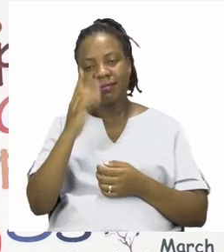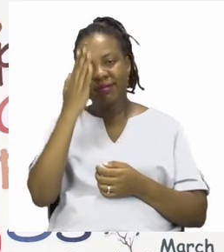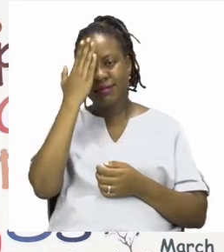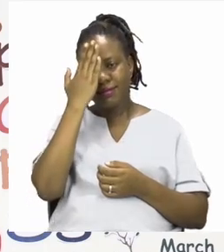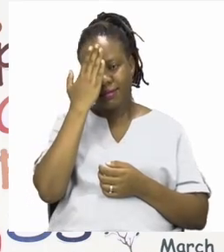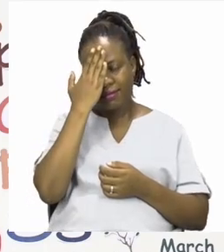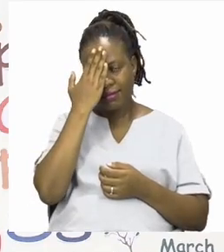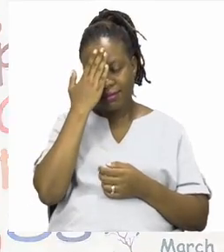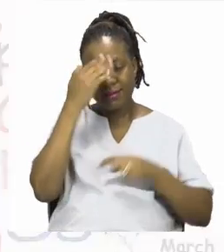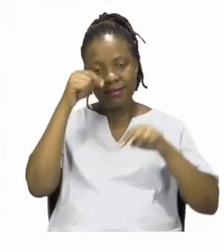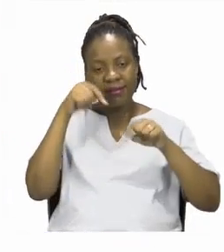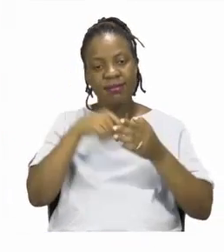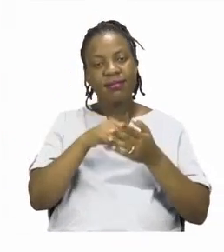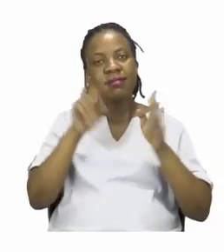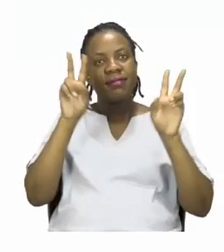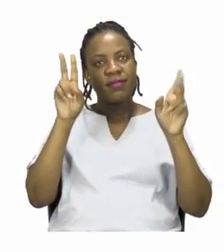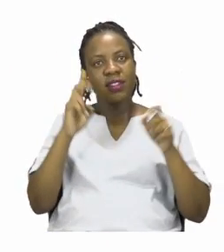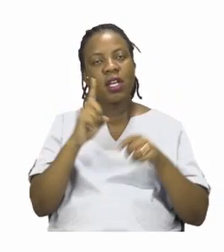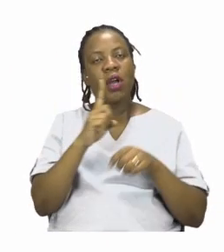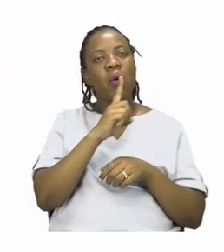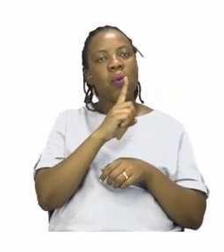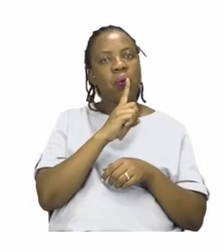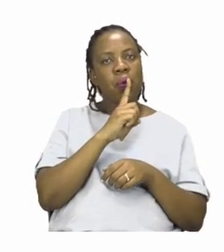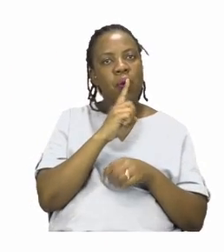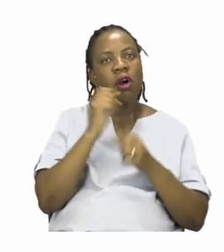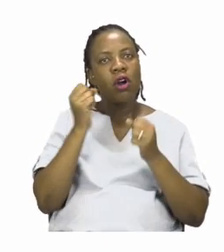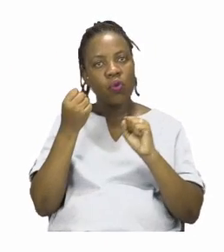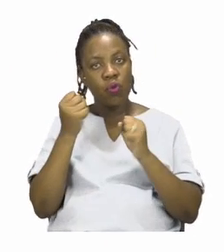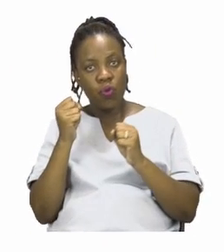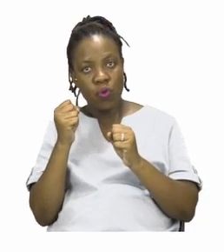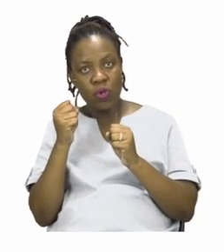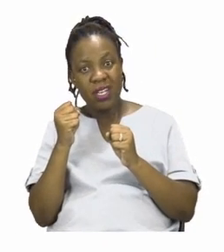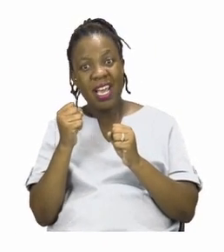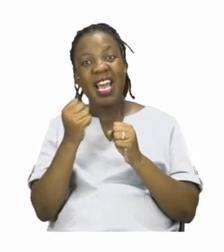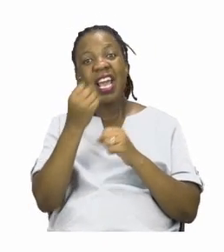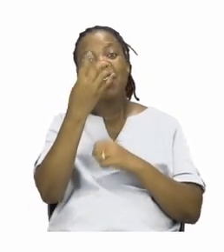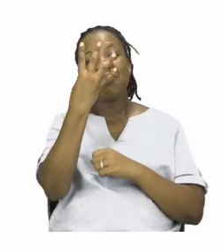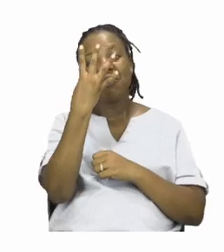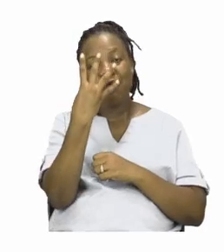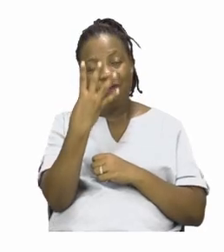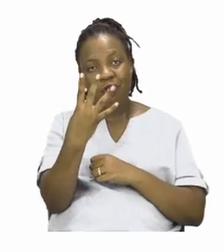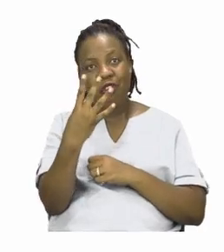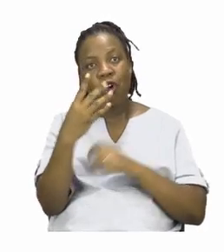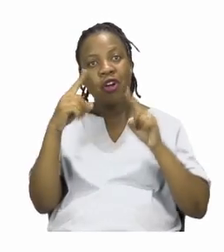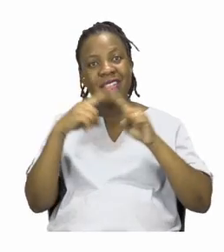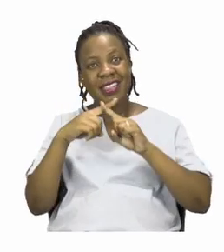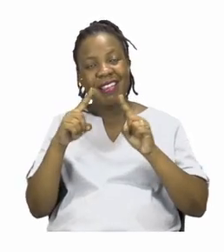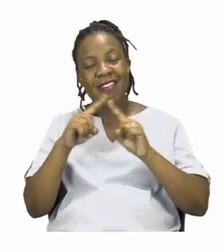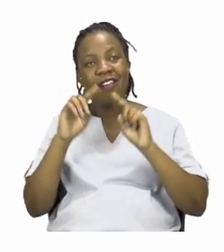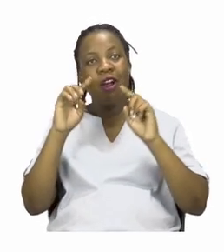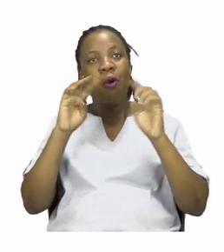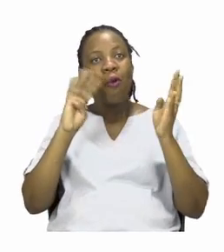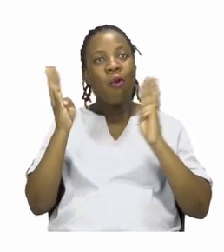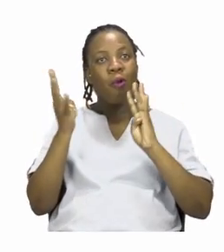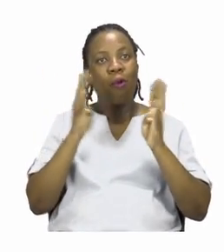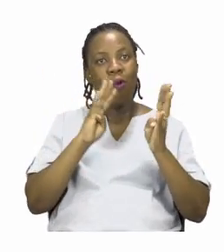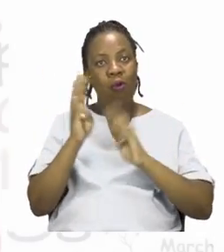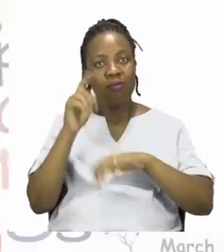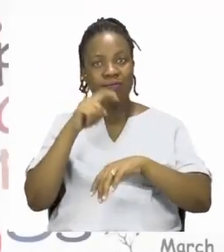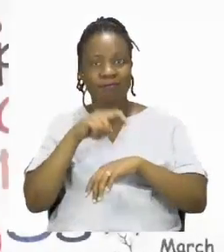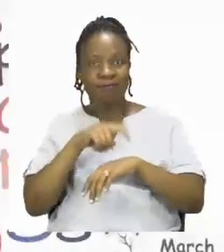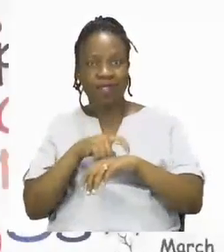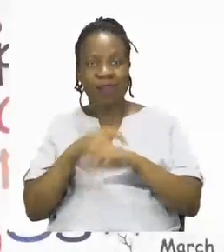theme this week is heating and cooling and the effects of